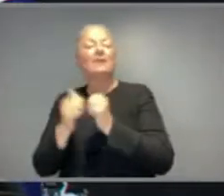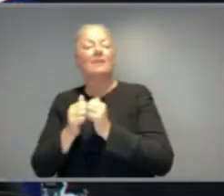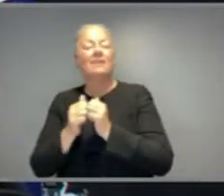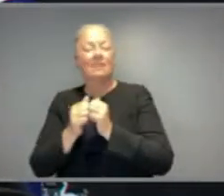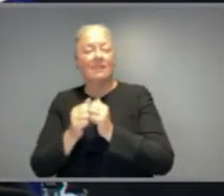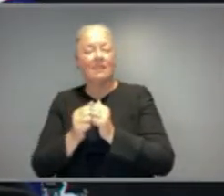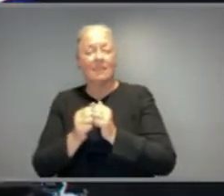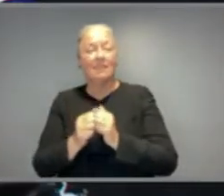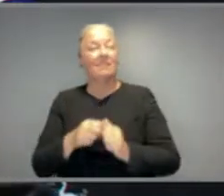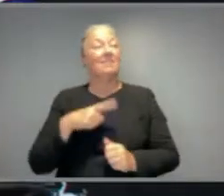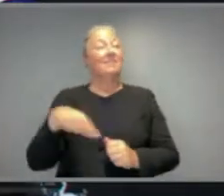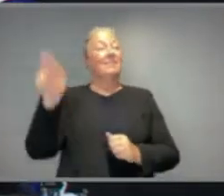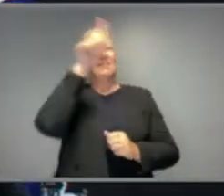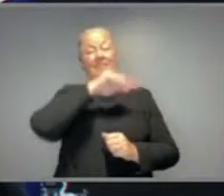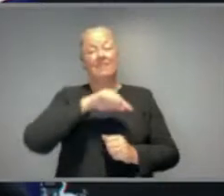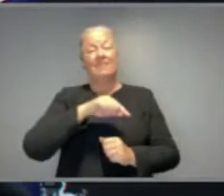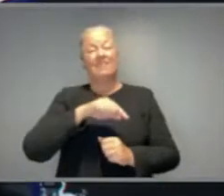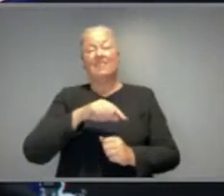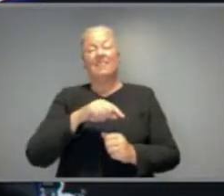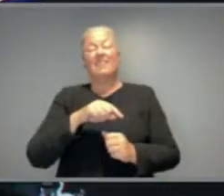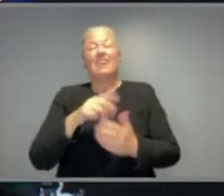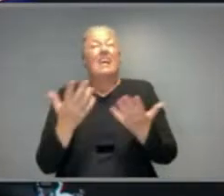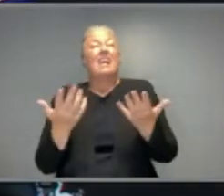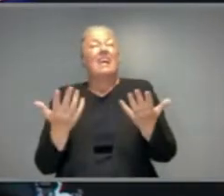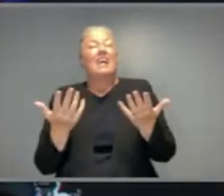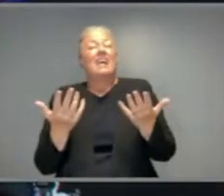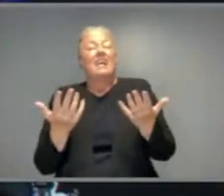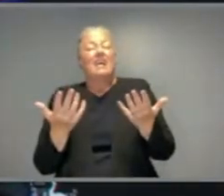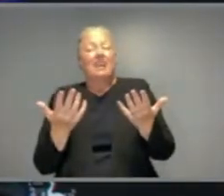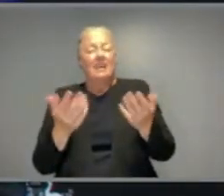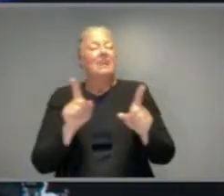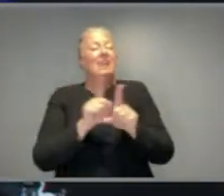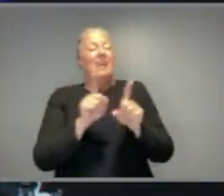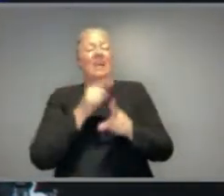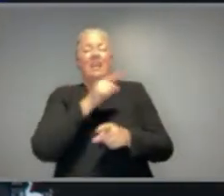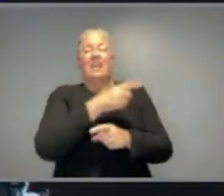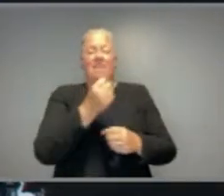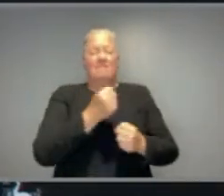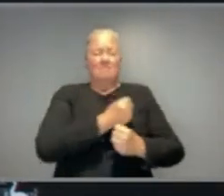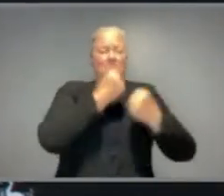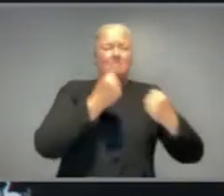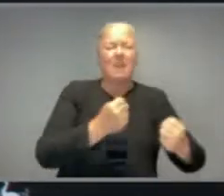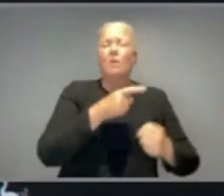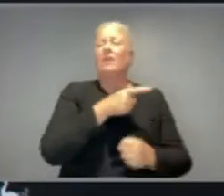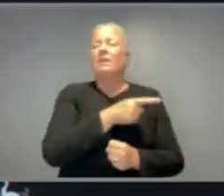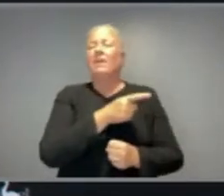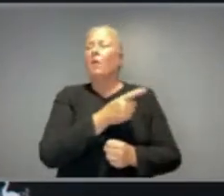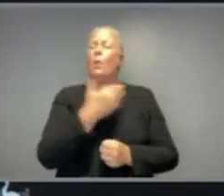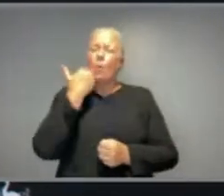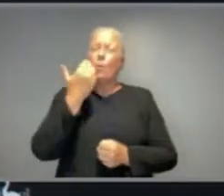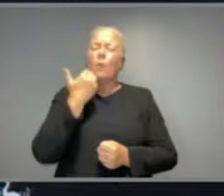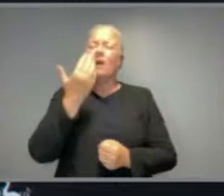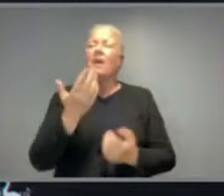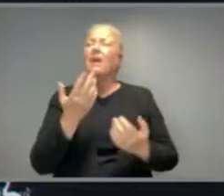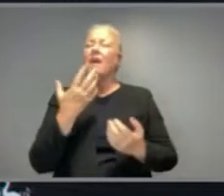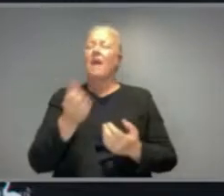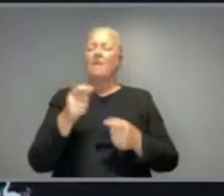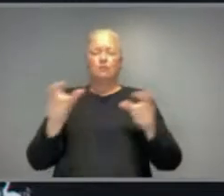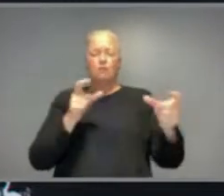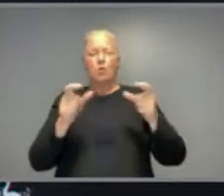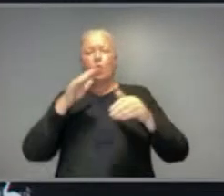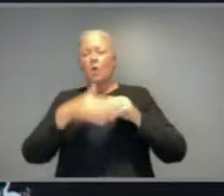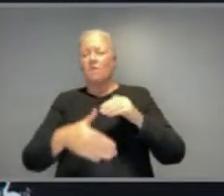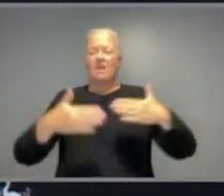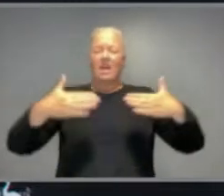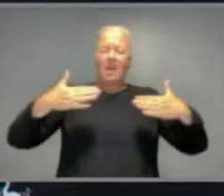had. They've just never been enlivened in the way that they have through this crisis. They've always had absolute control over public health in